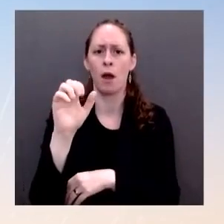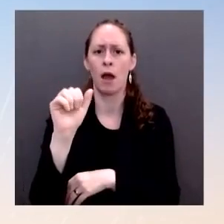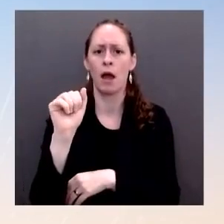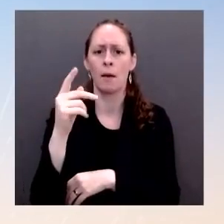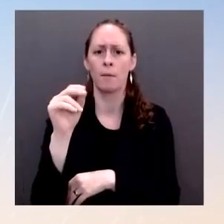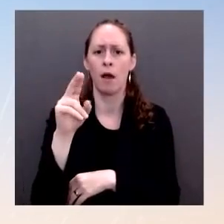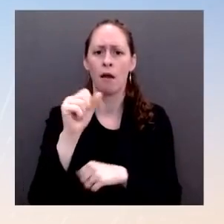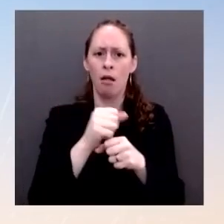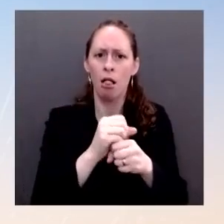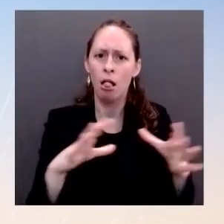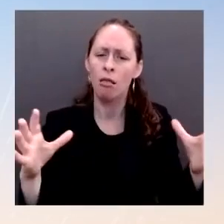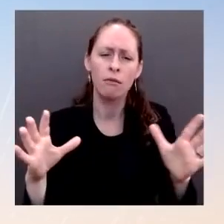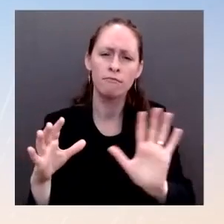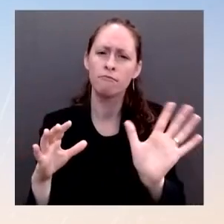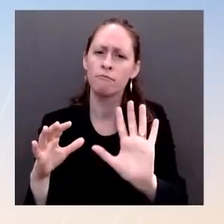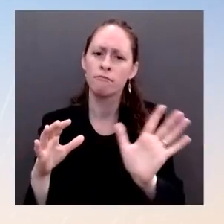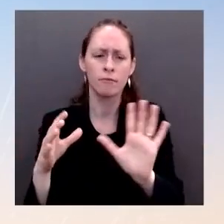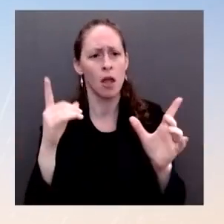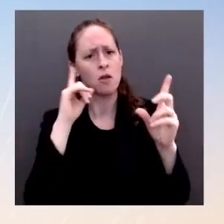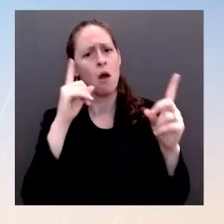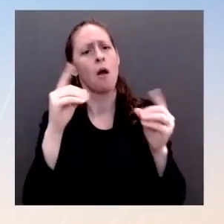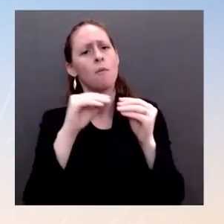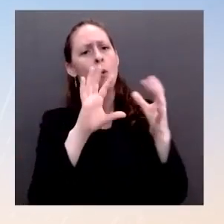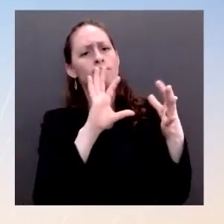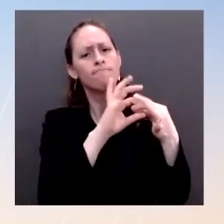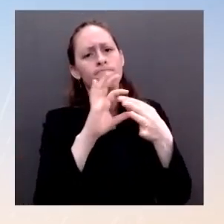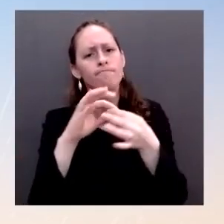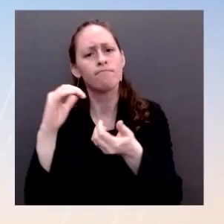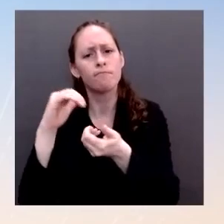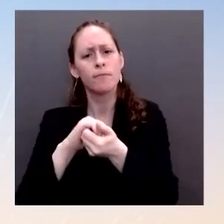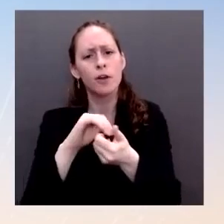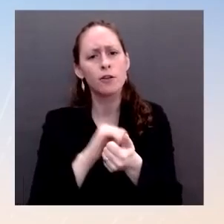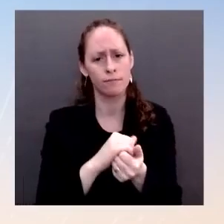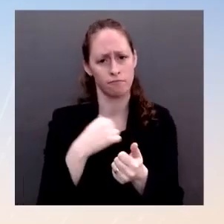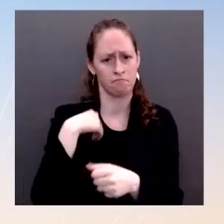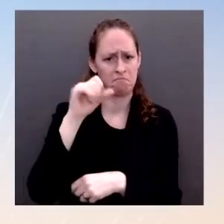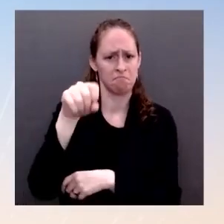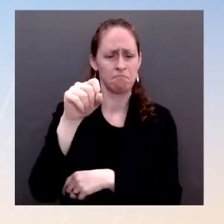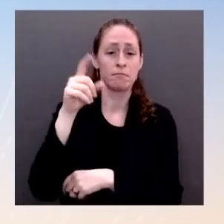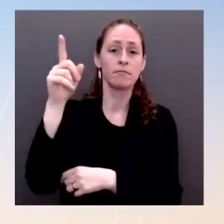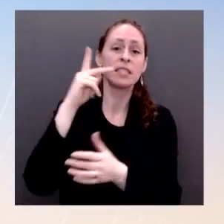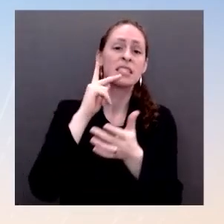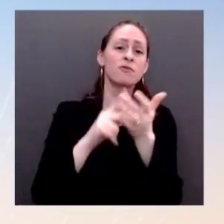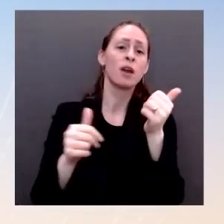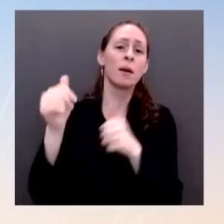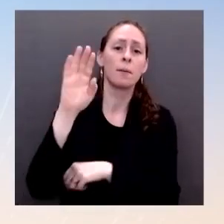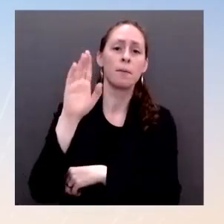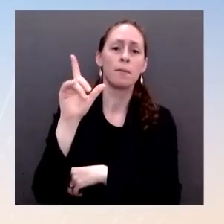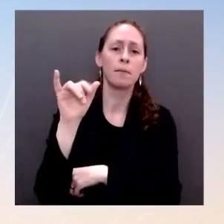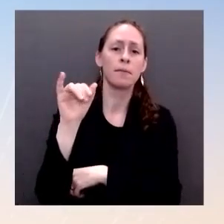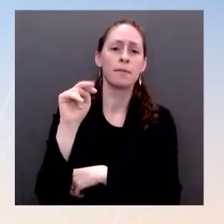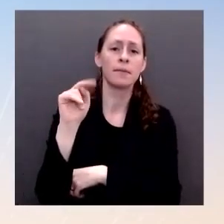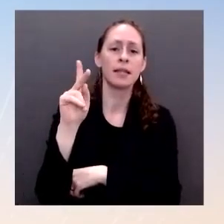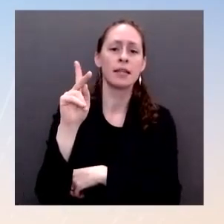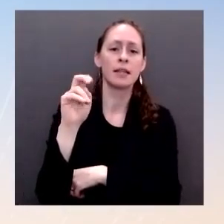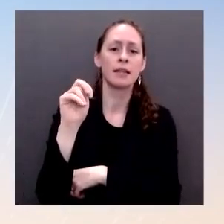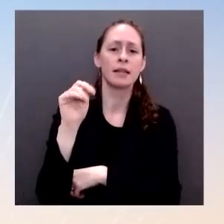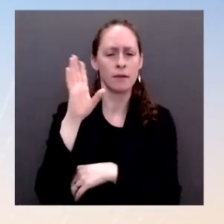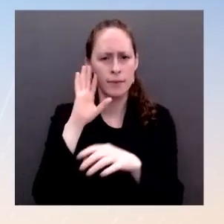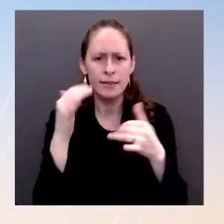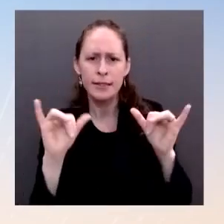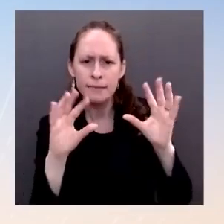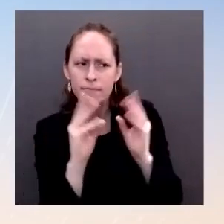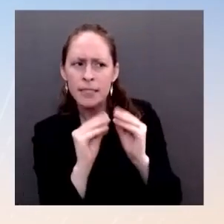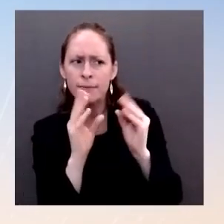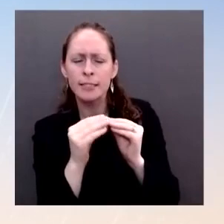and Foreign Minister Lavrov will meet again to continue discussions. And the president obviously is regularly briefed every day by his team, but will also be engaging with